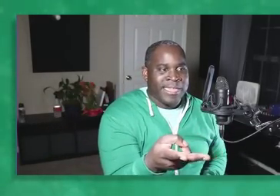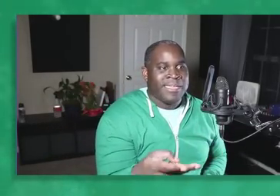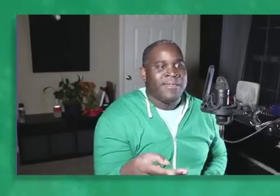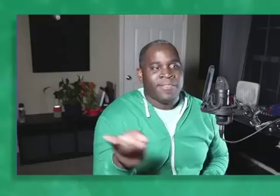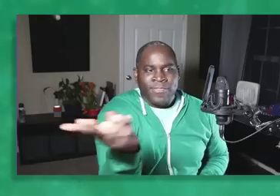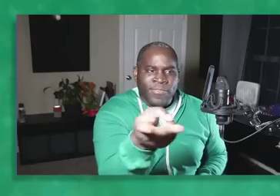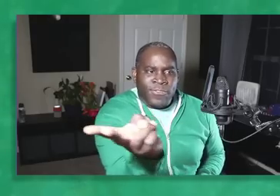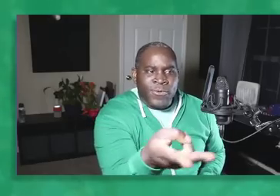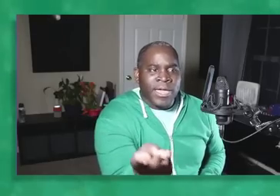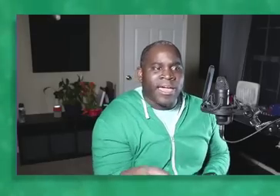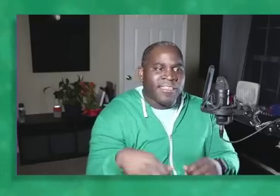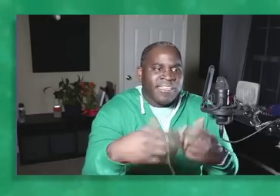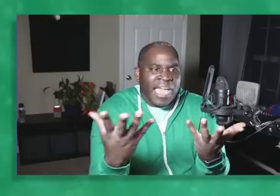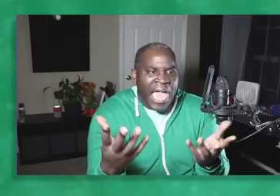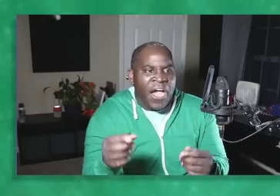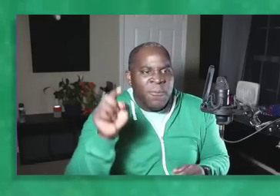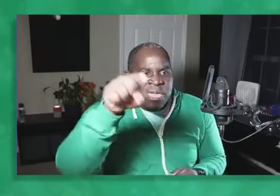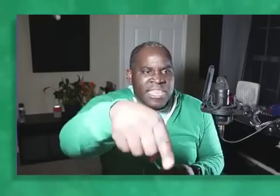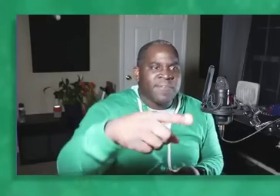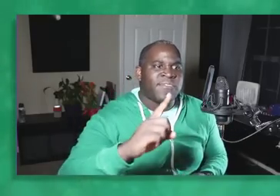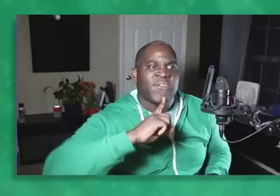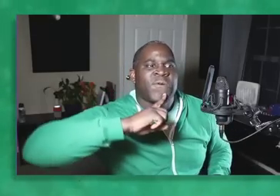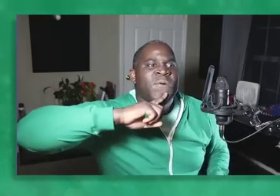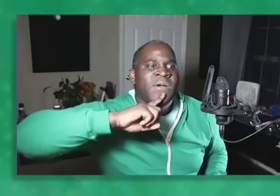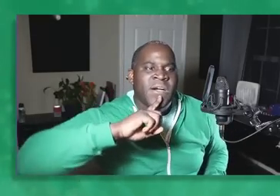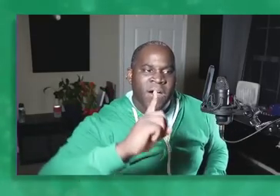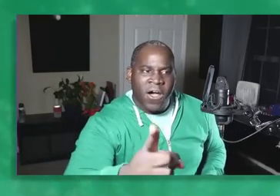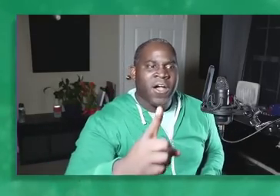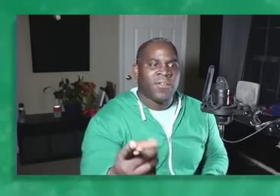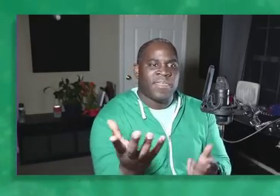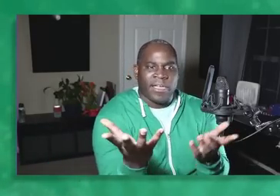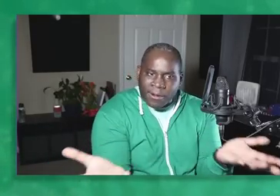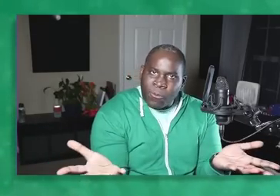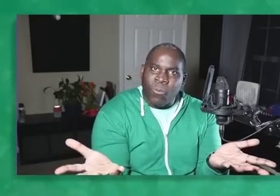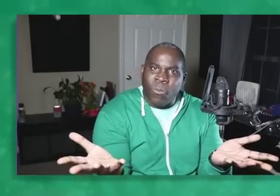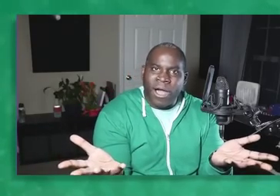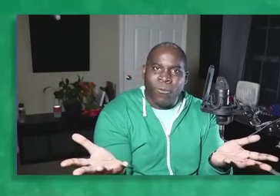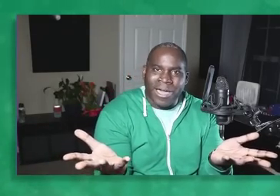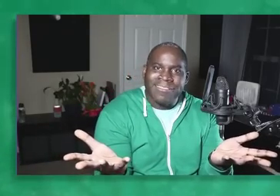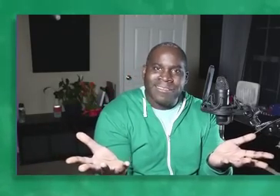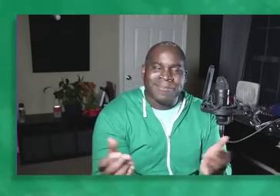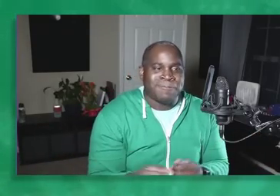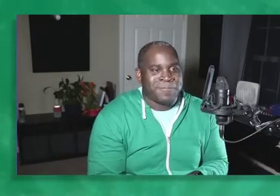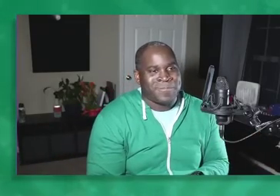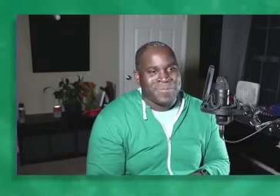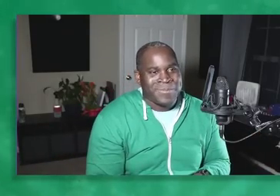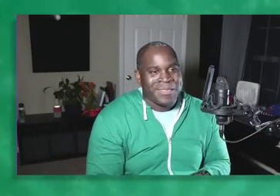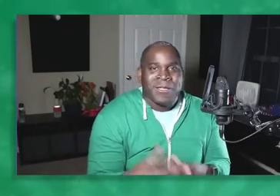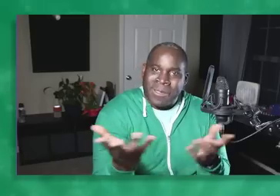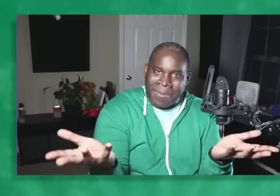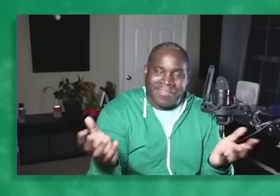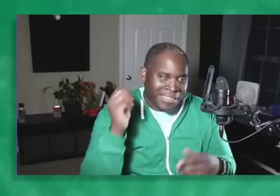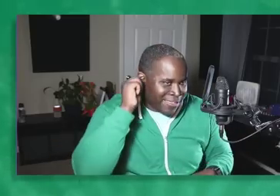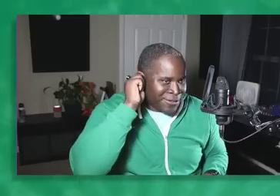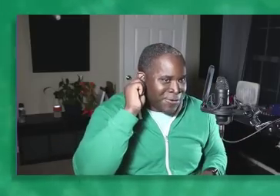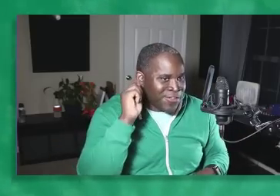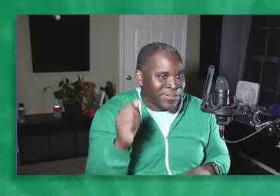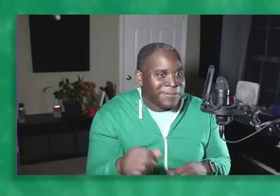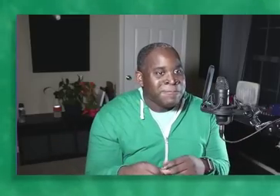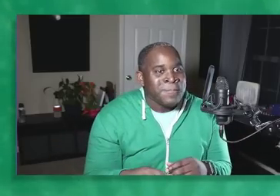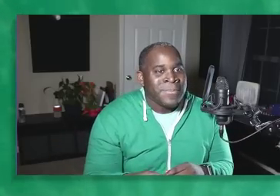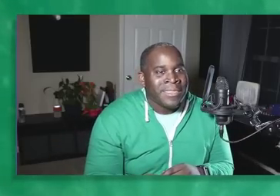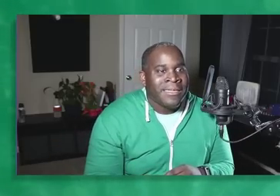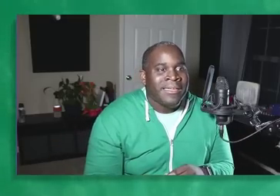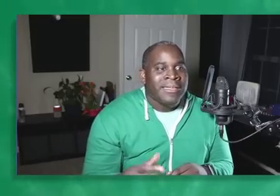we you guys, how many of you are there? What? Did I say I'm basically asking a